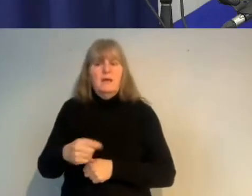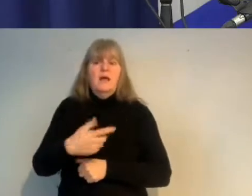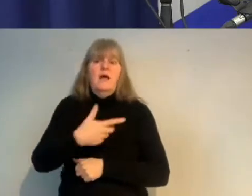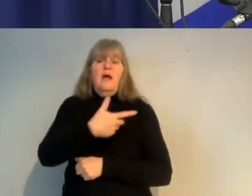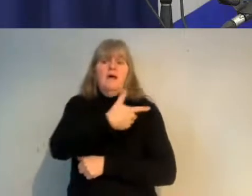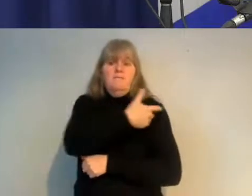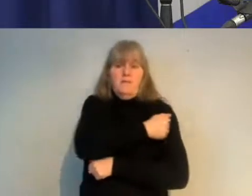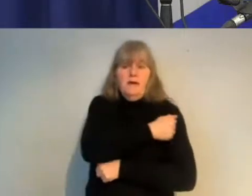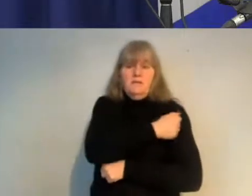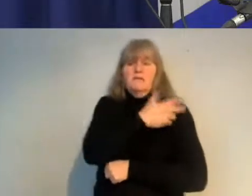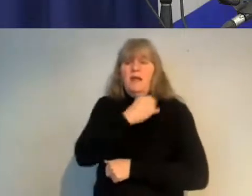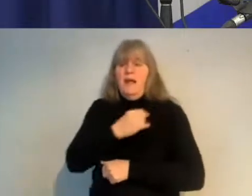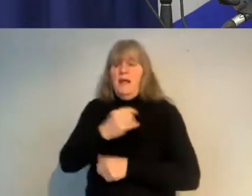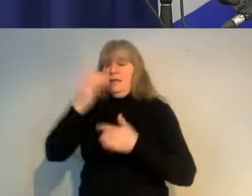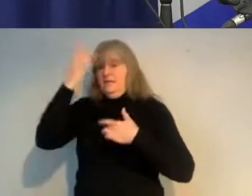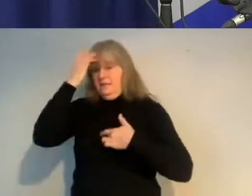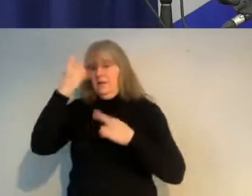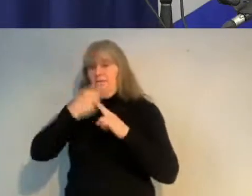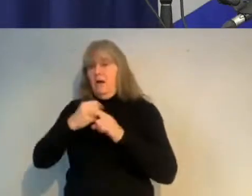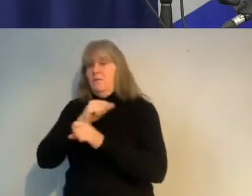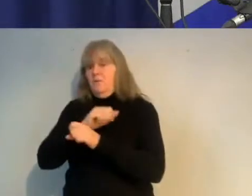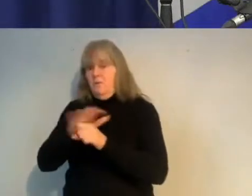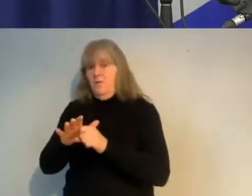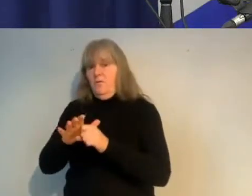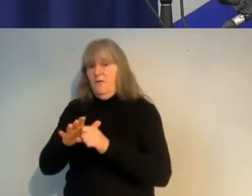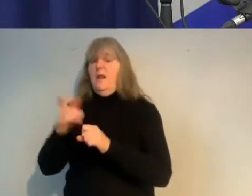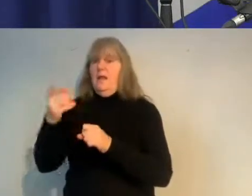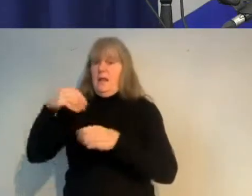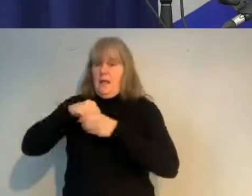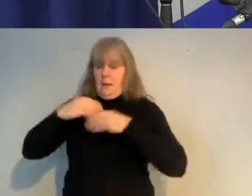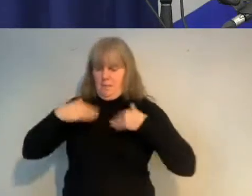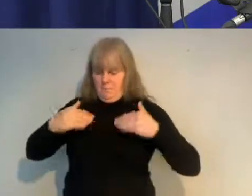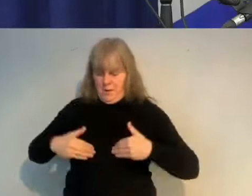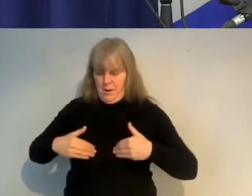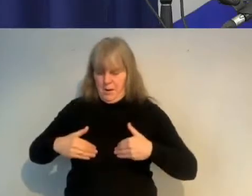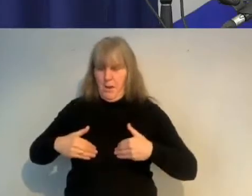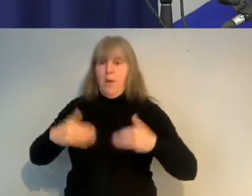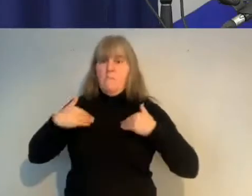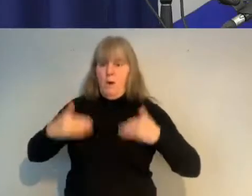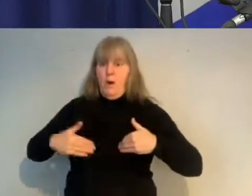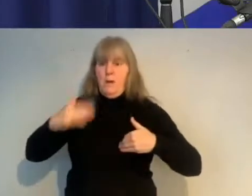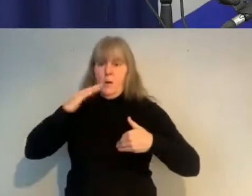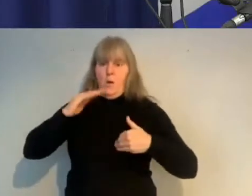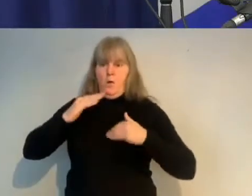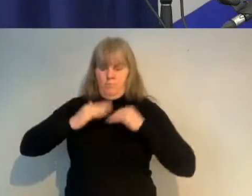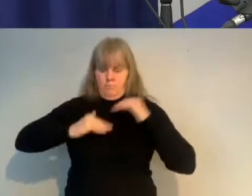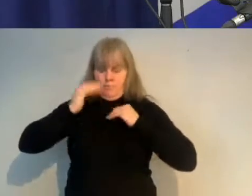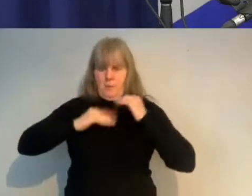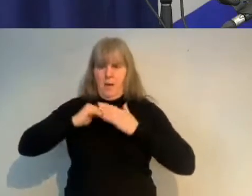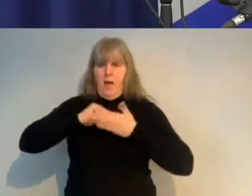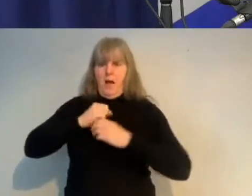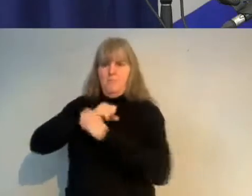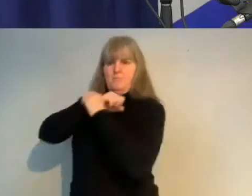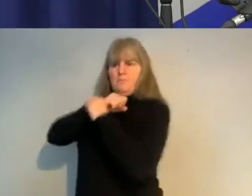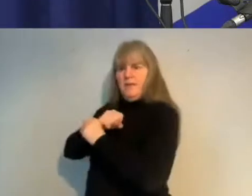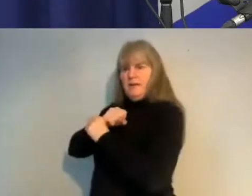system, so it knows what to do when you become infected. Most of us will be infected at one point or another,